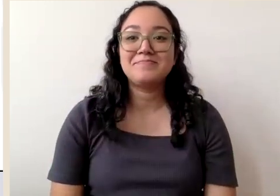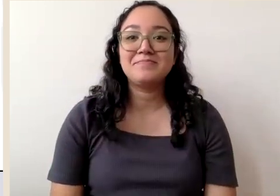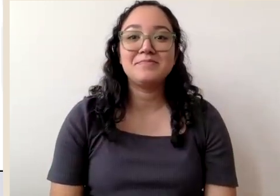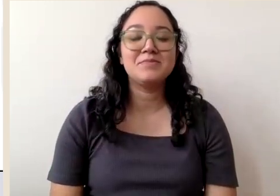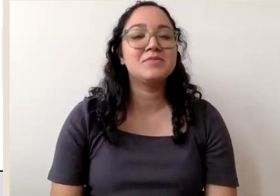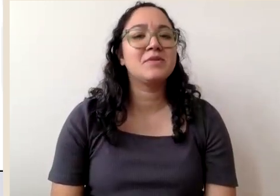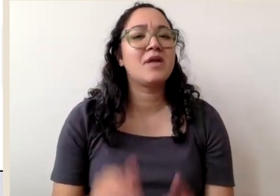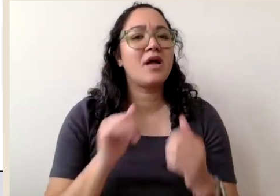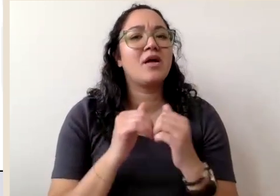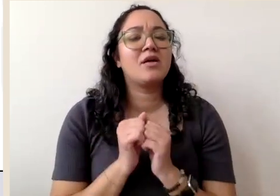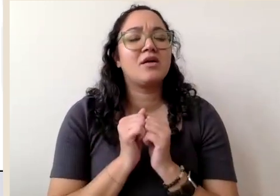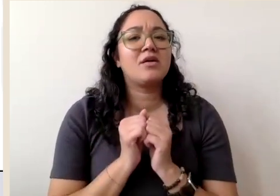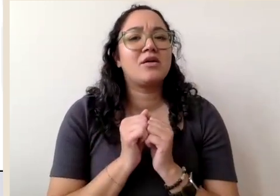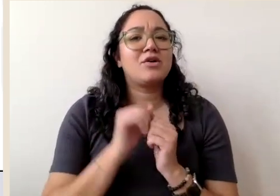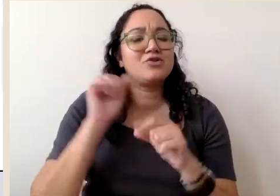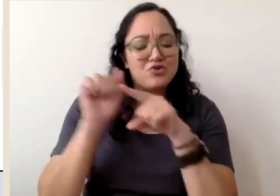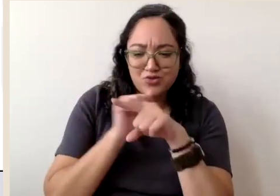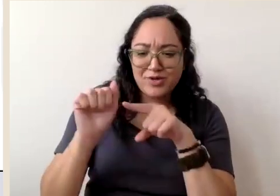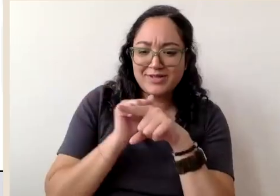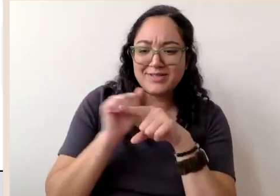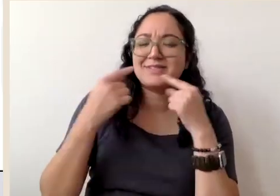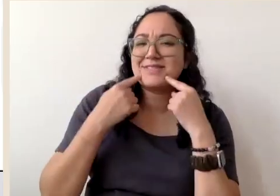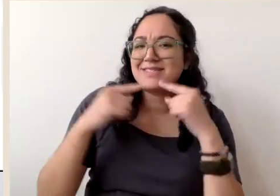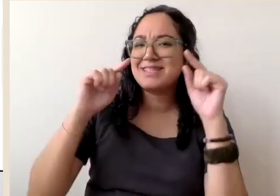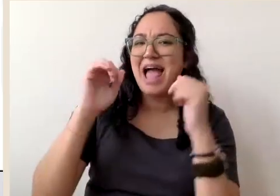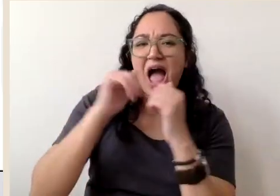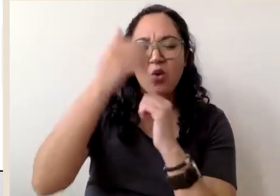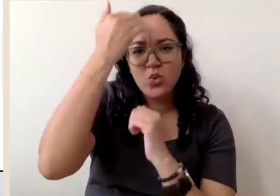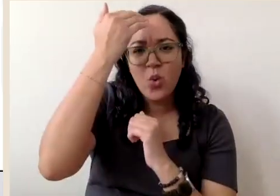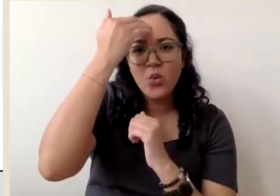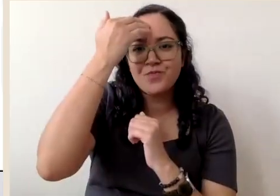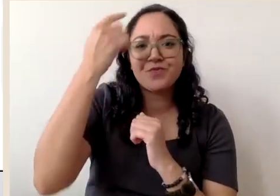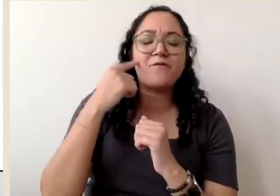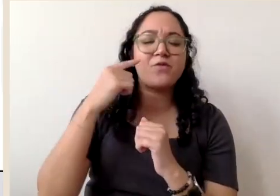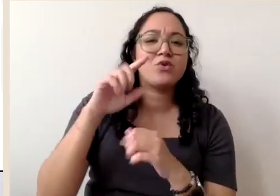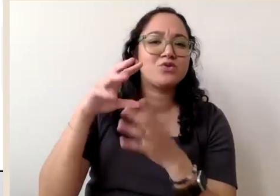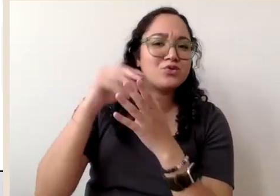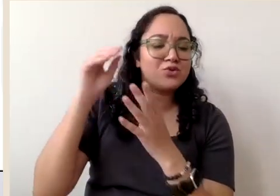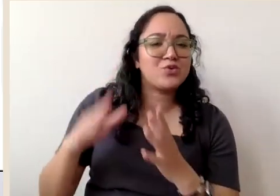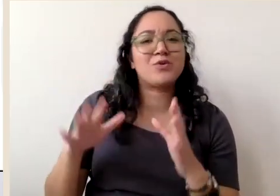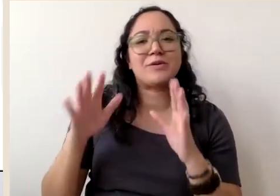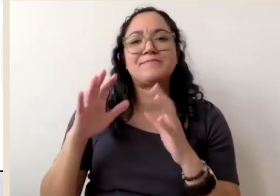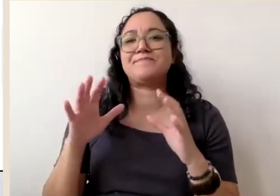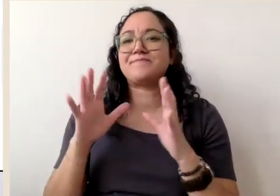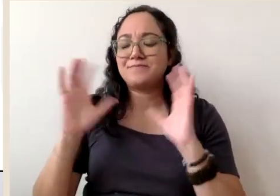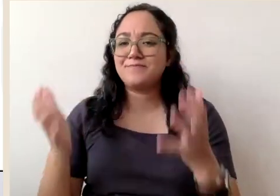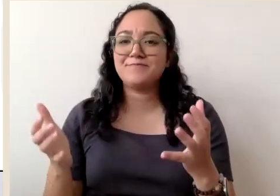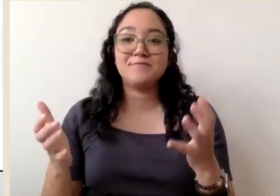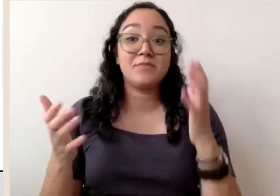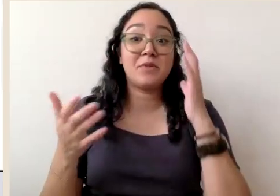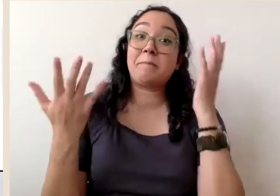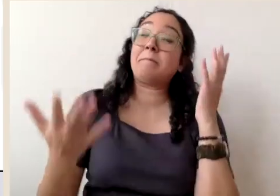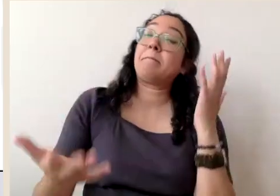How will you know the training that you have created has been successful for your student population? Maybe we decide